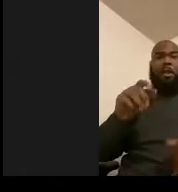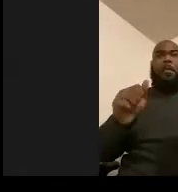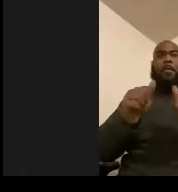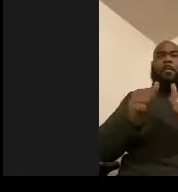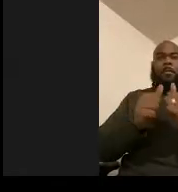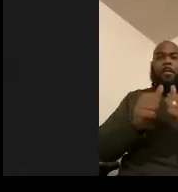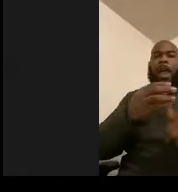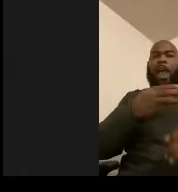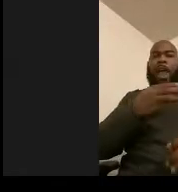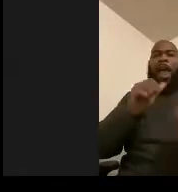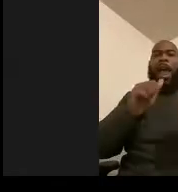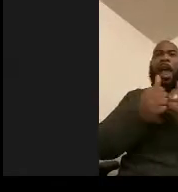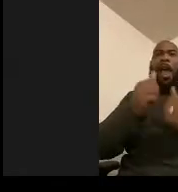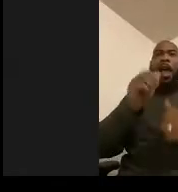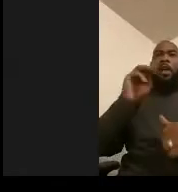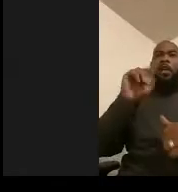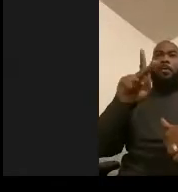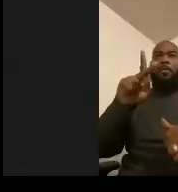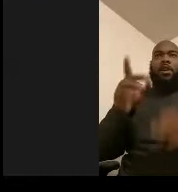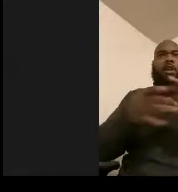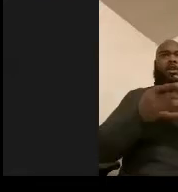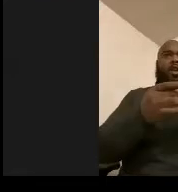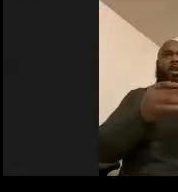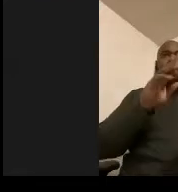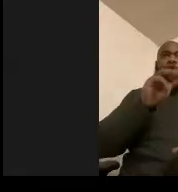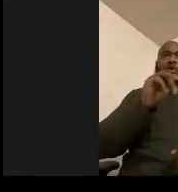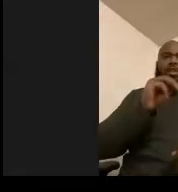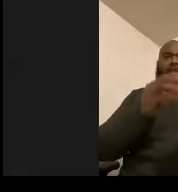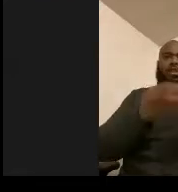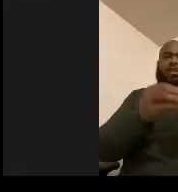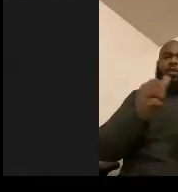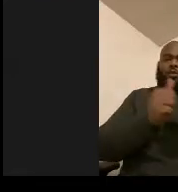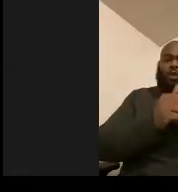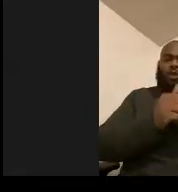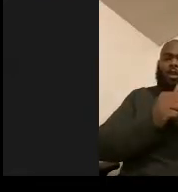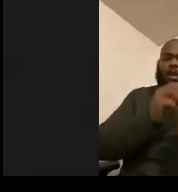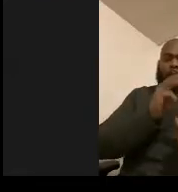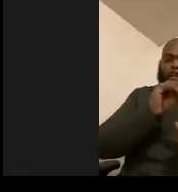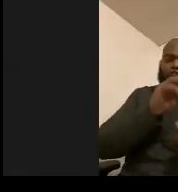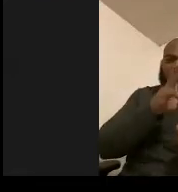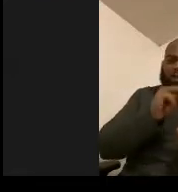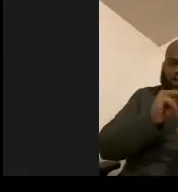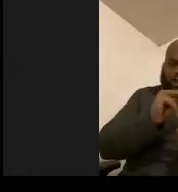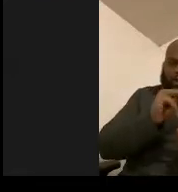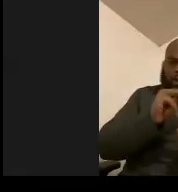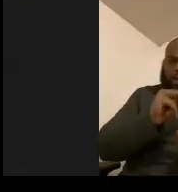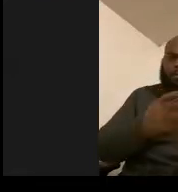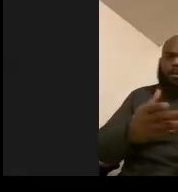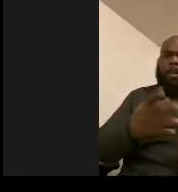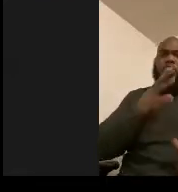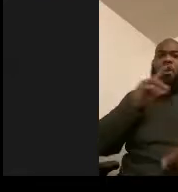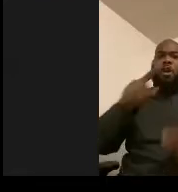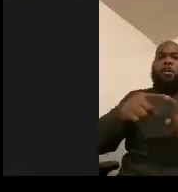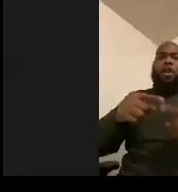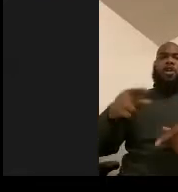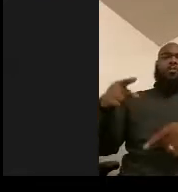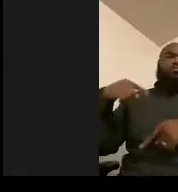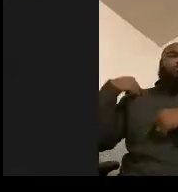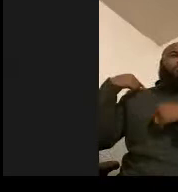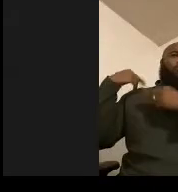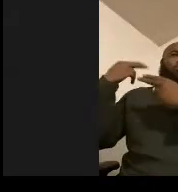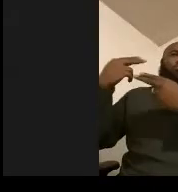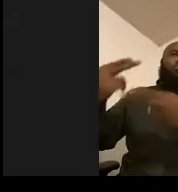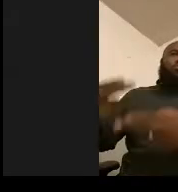and Militarism, is to try to talk about the long history of internationalism and